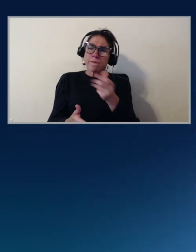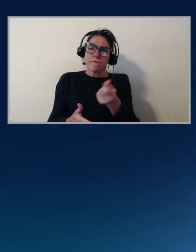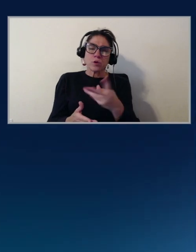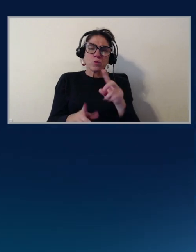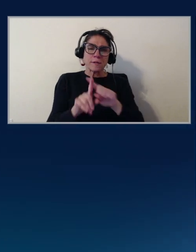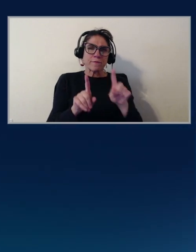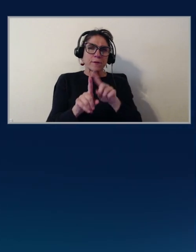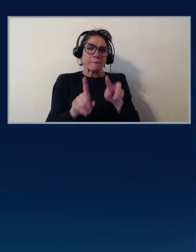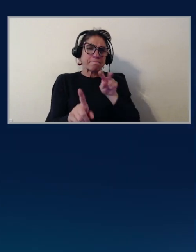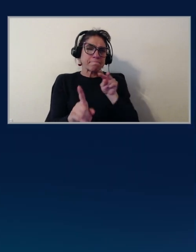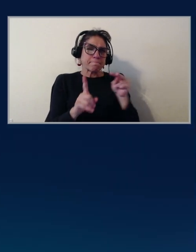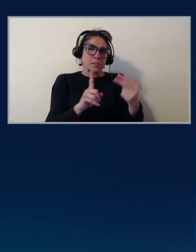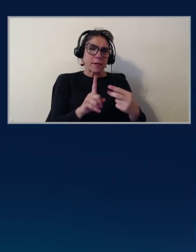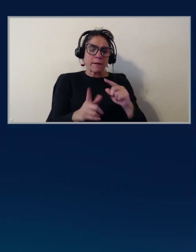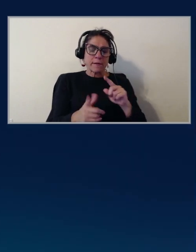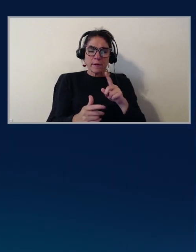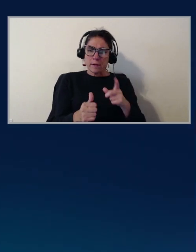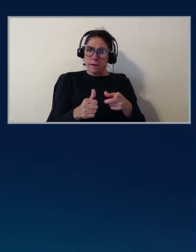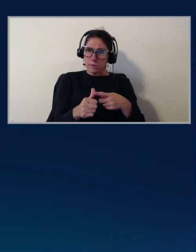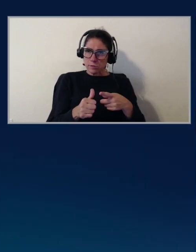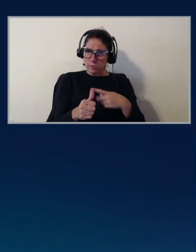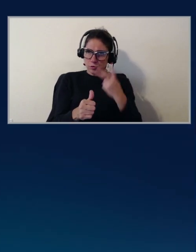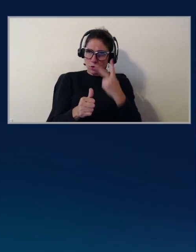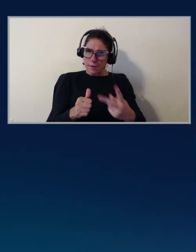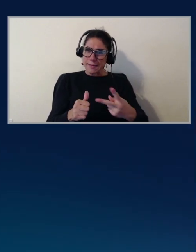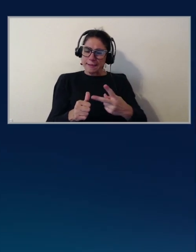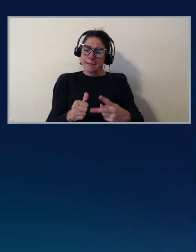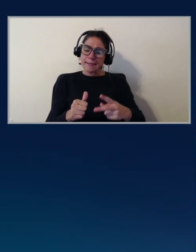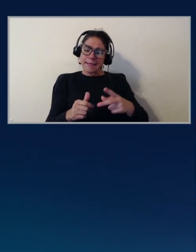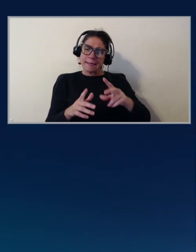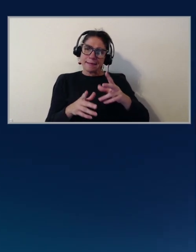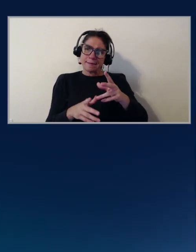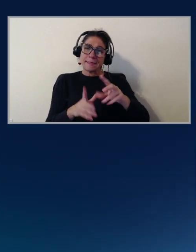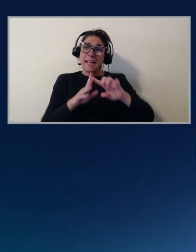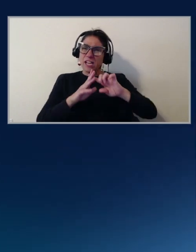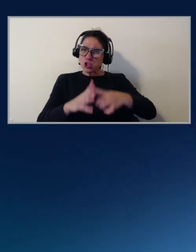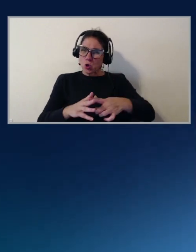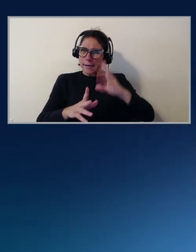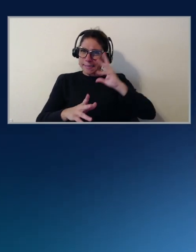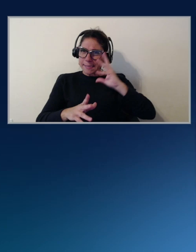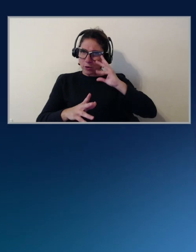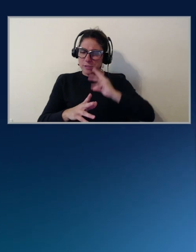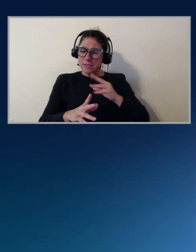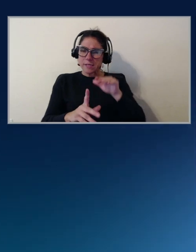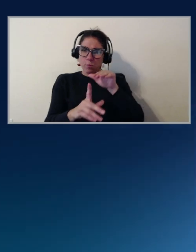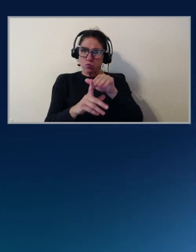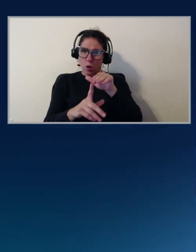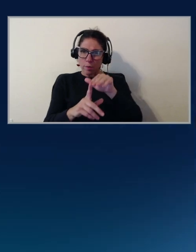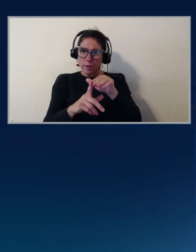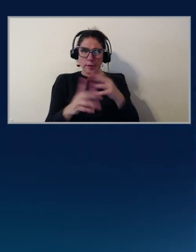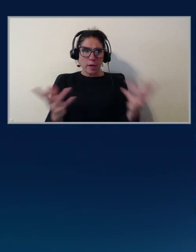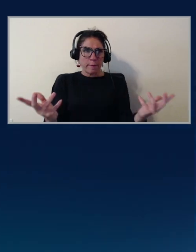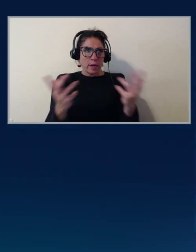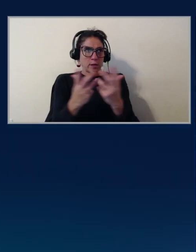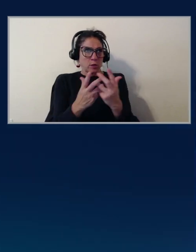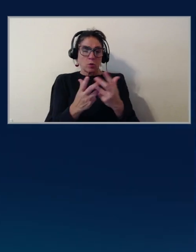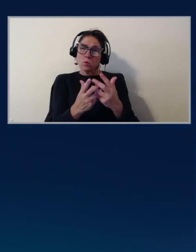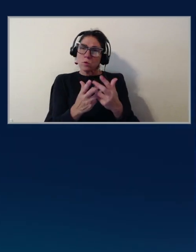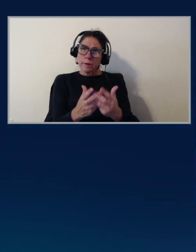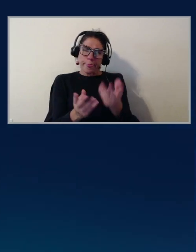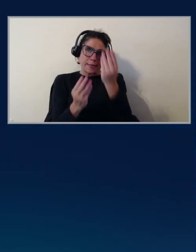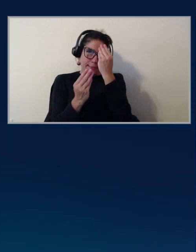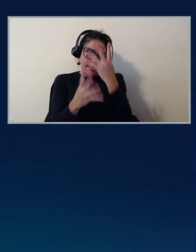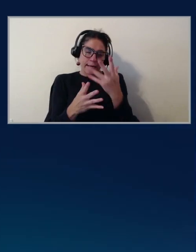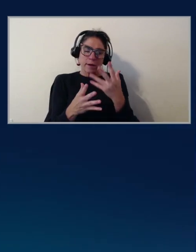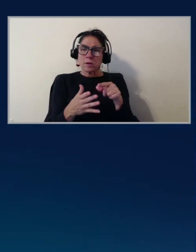the main ones, which is our getting started experience. So that really takes that prompt, combines it with contextual data about your data sources,